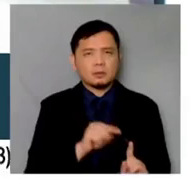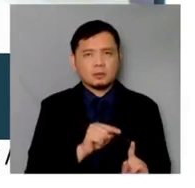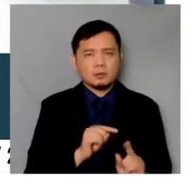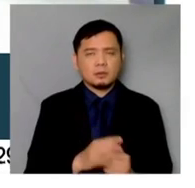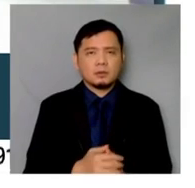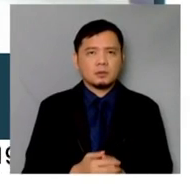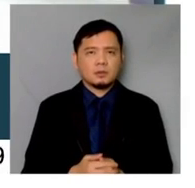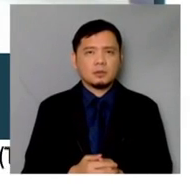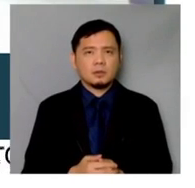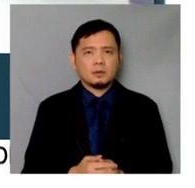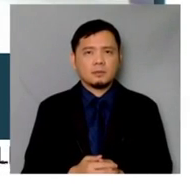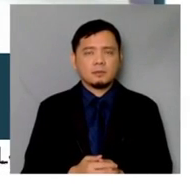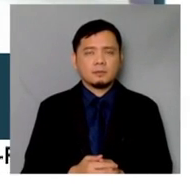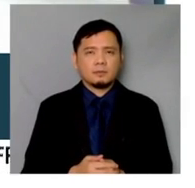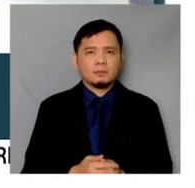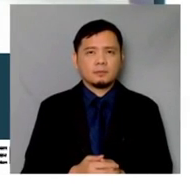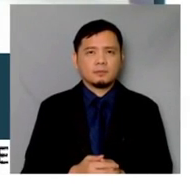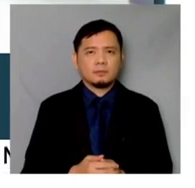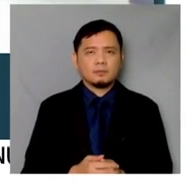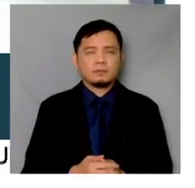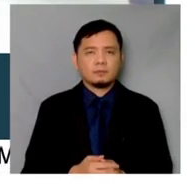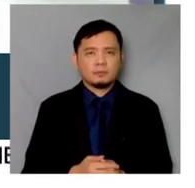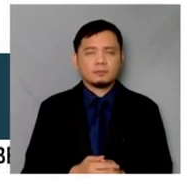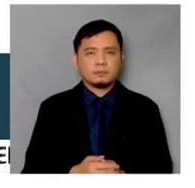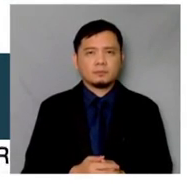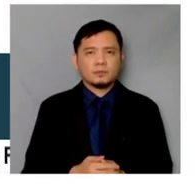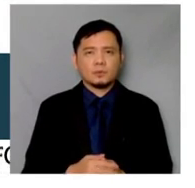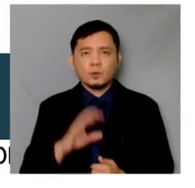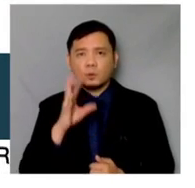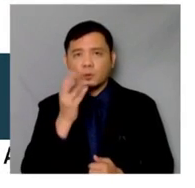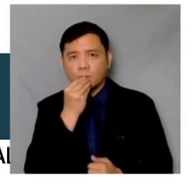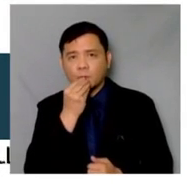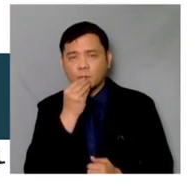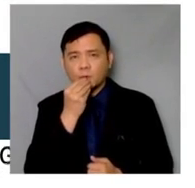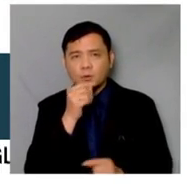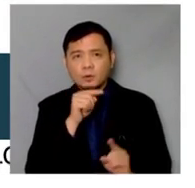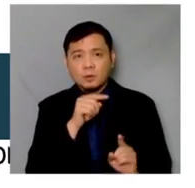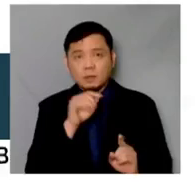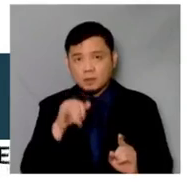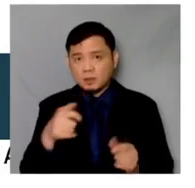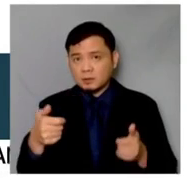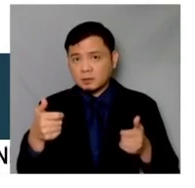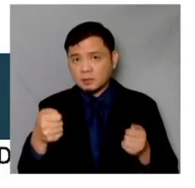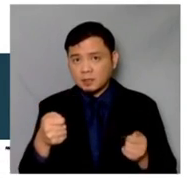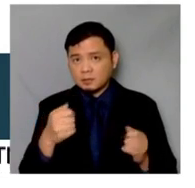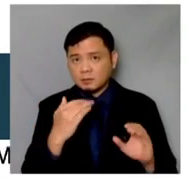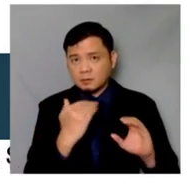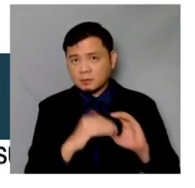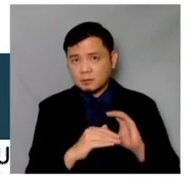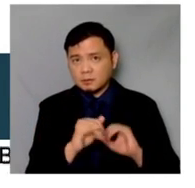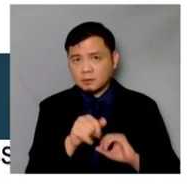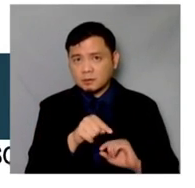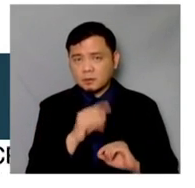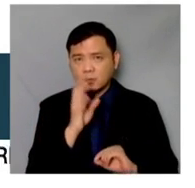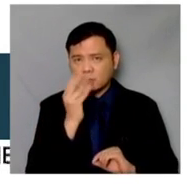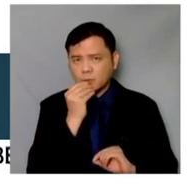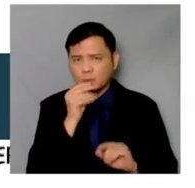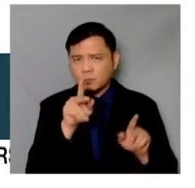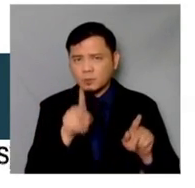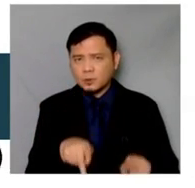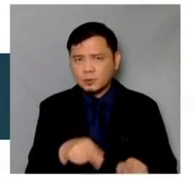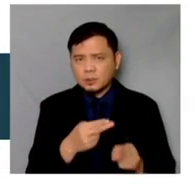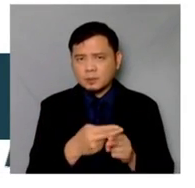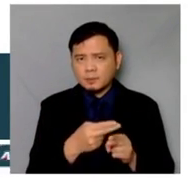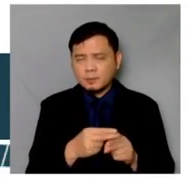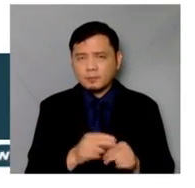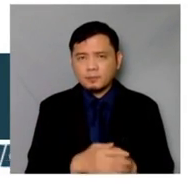working under. But who issued that? Is that a text message to him? Who issued that? Is that